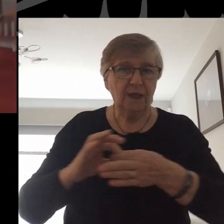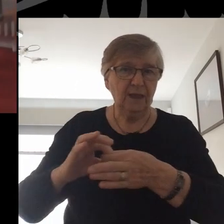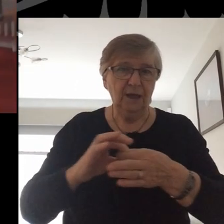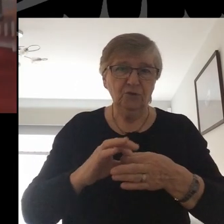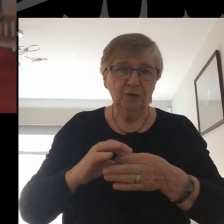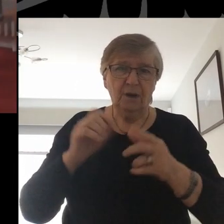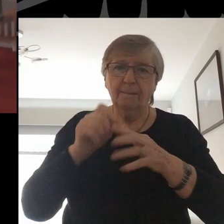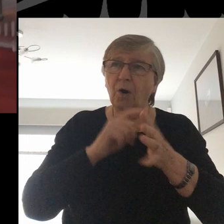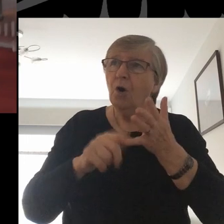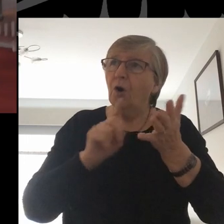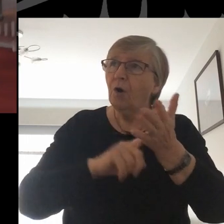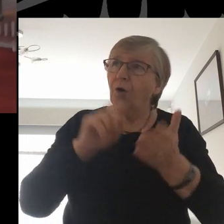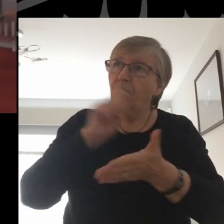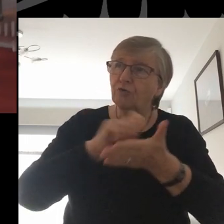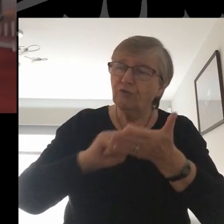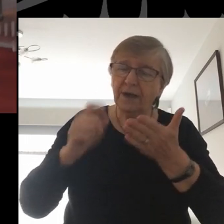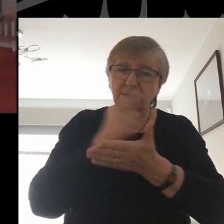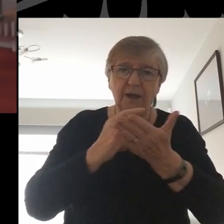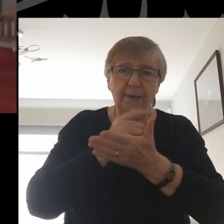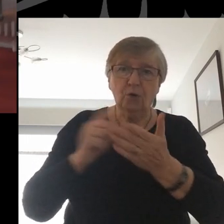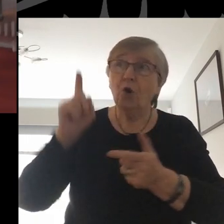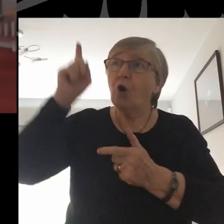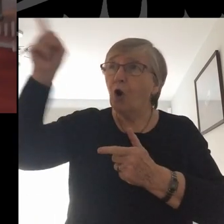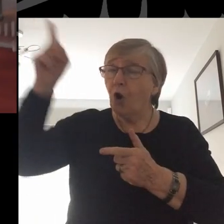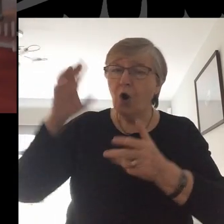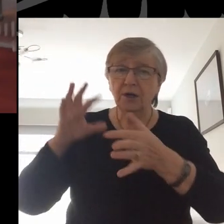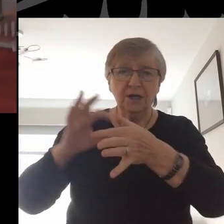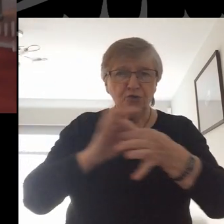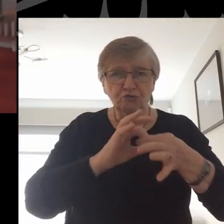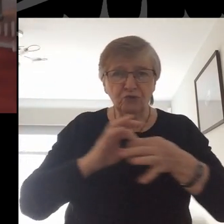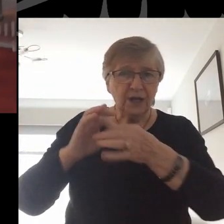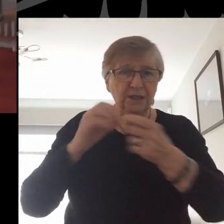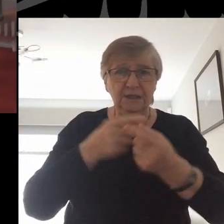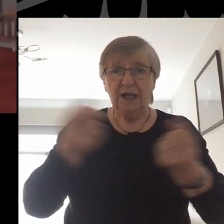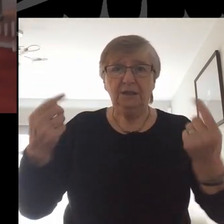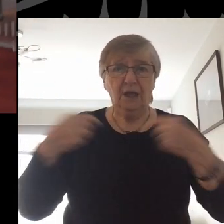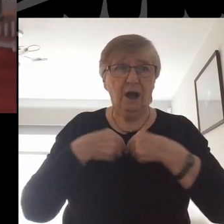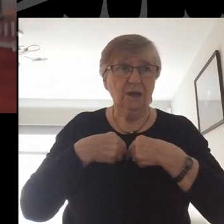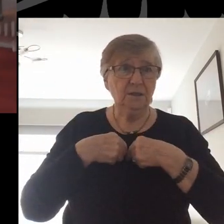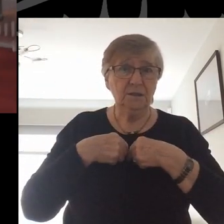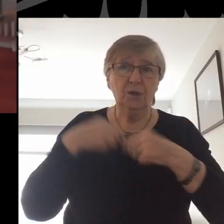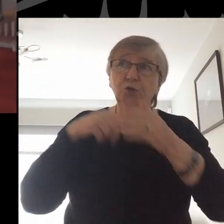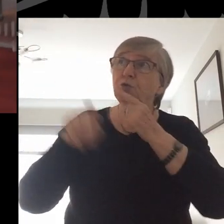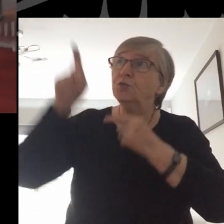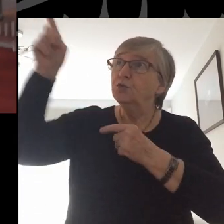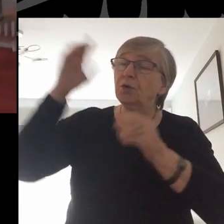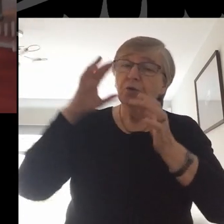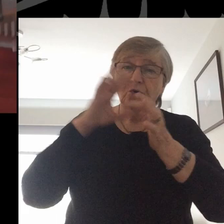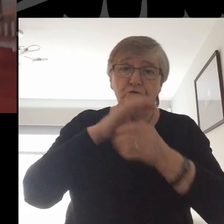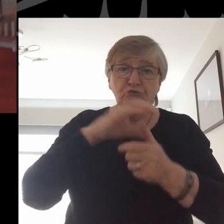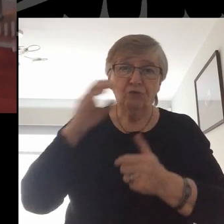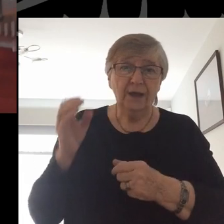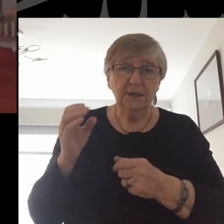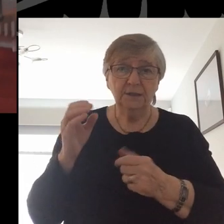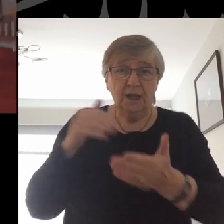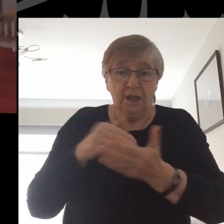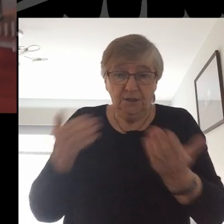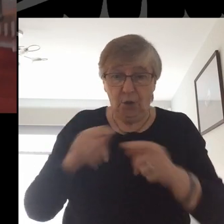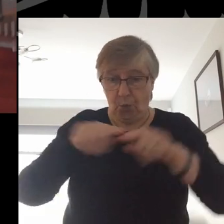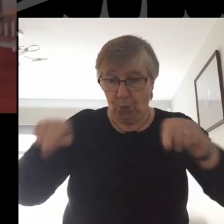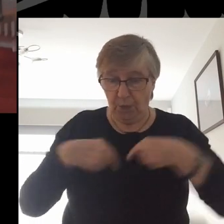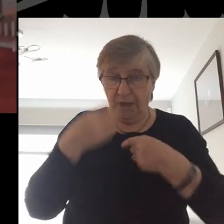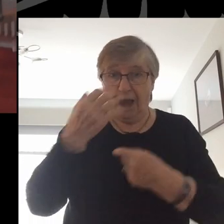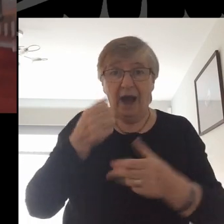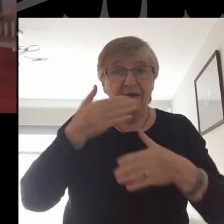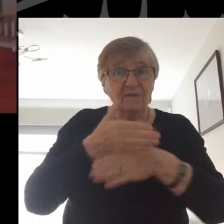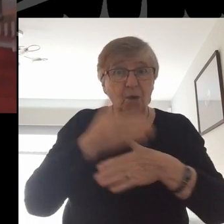Paul writes about how that God has reconciled us to himself through Christ. And now we have this ministry of reconciliation